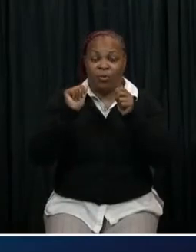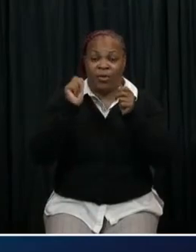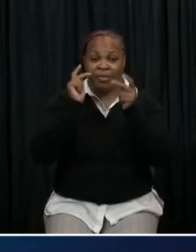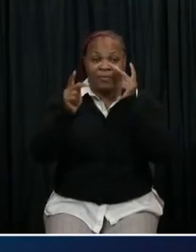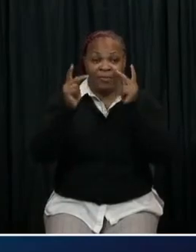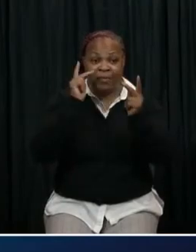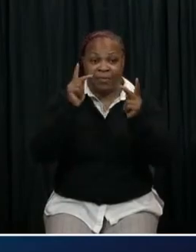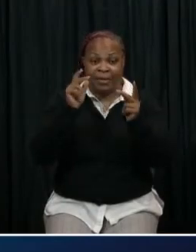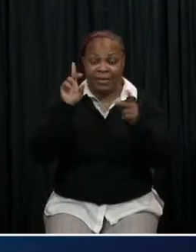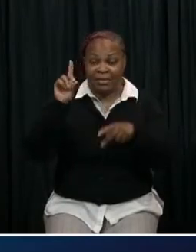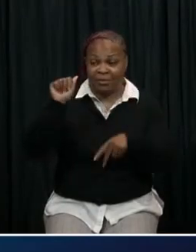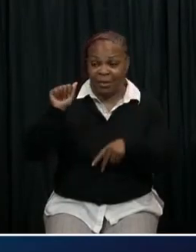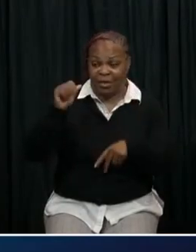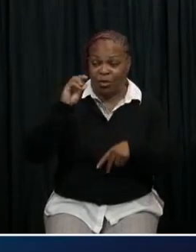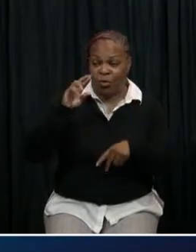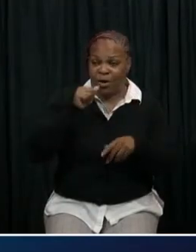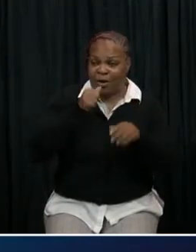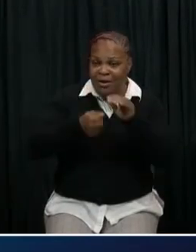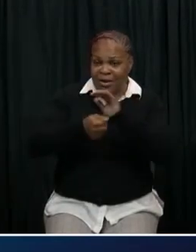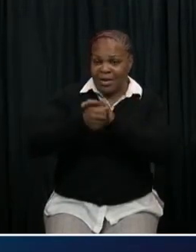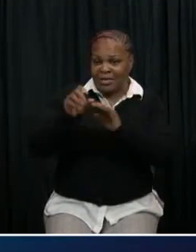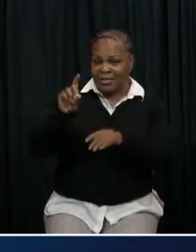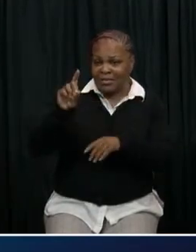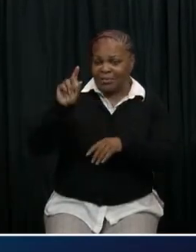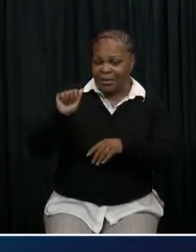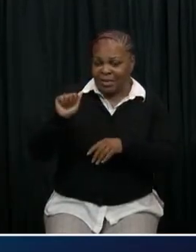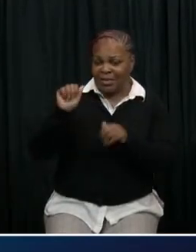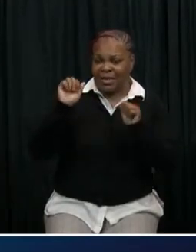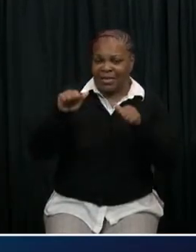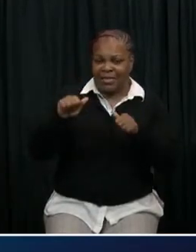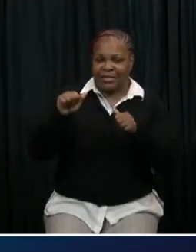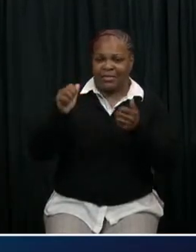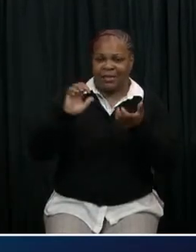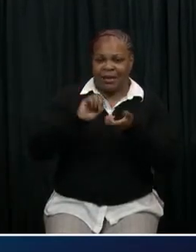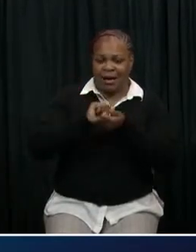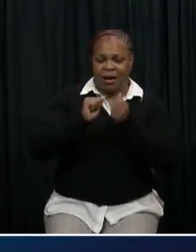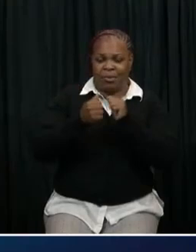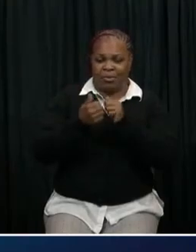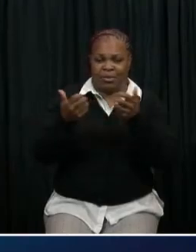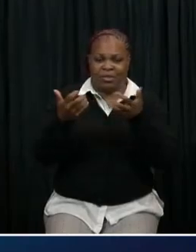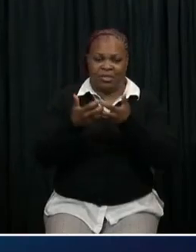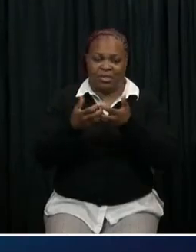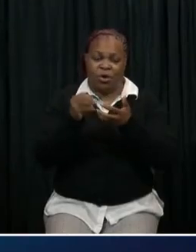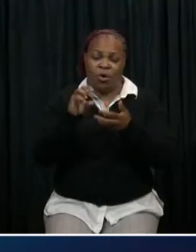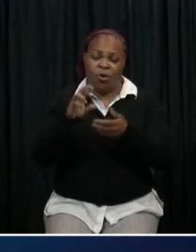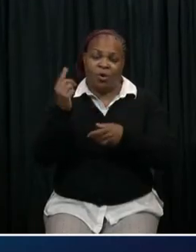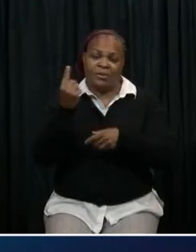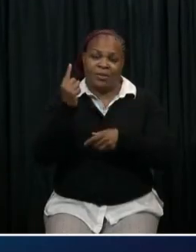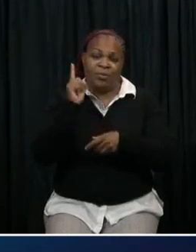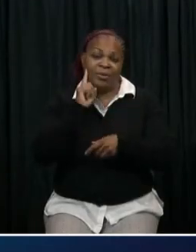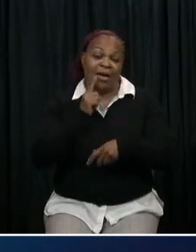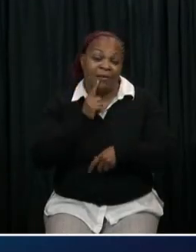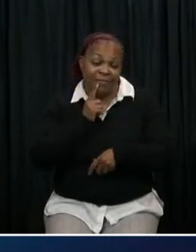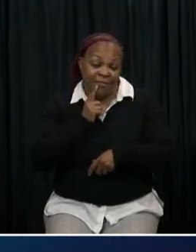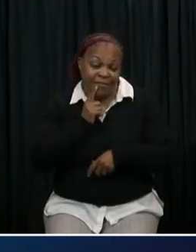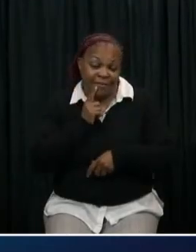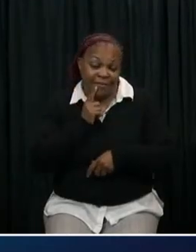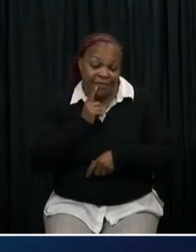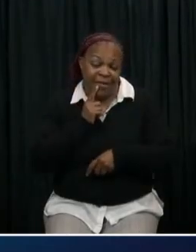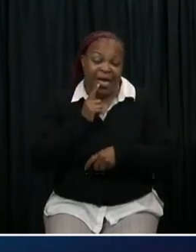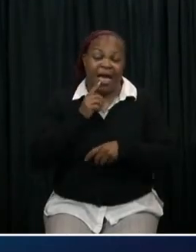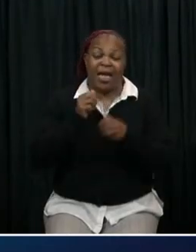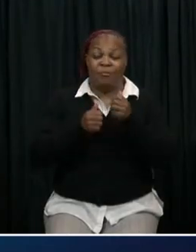hidden disability who may need accommodation, and for someone who is deaf. But even